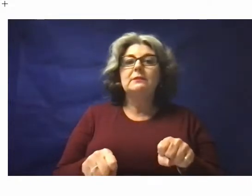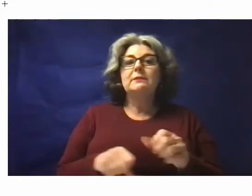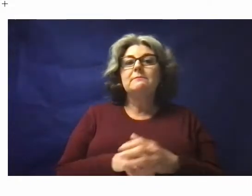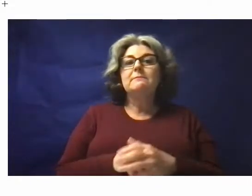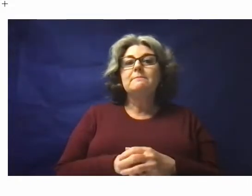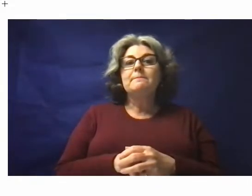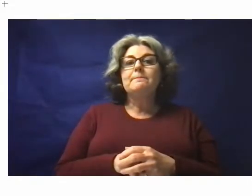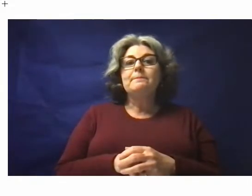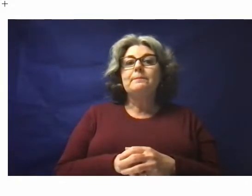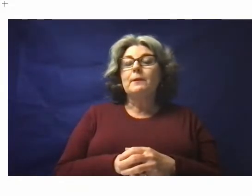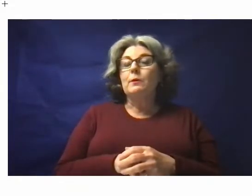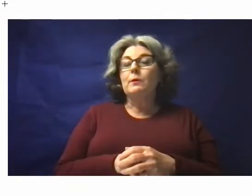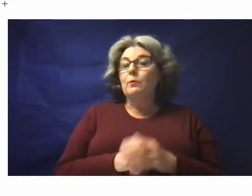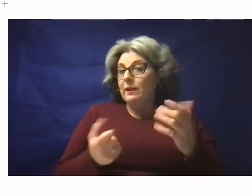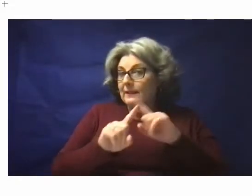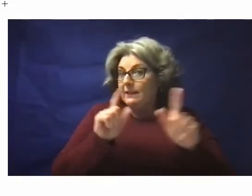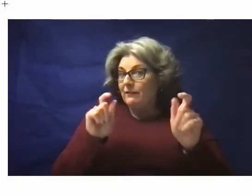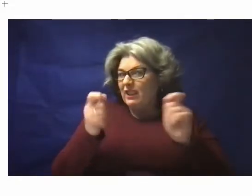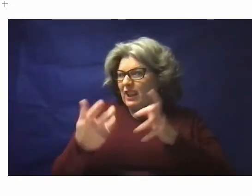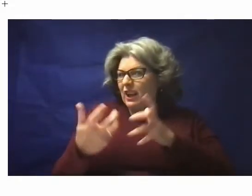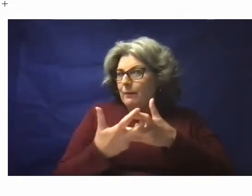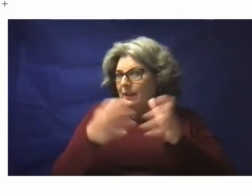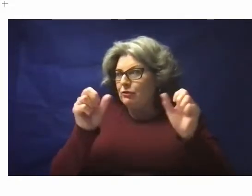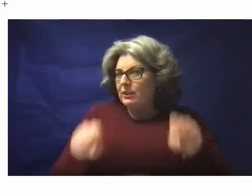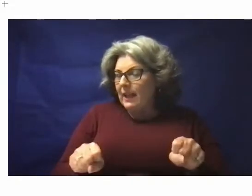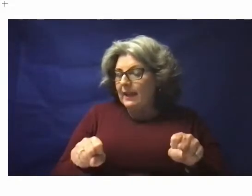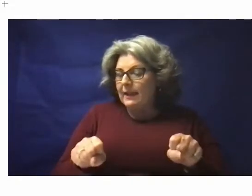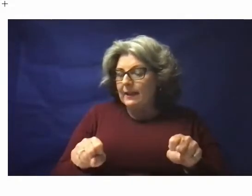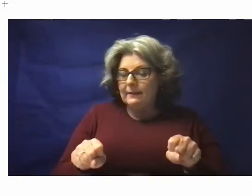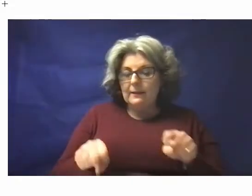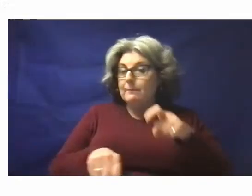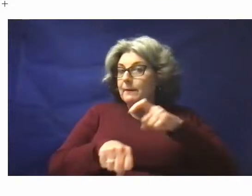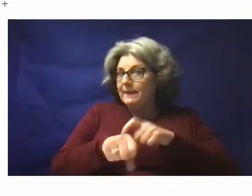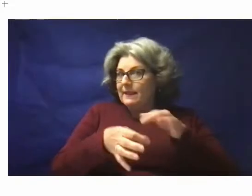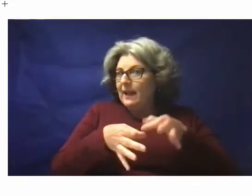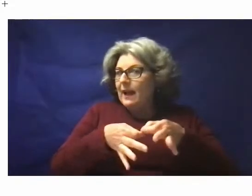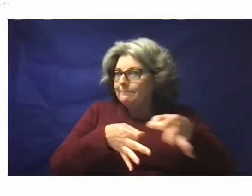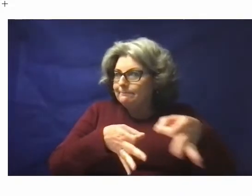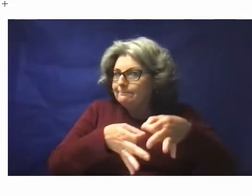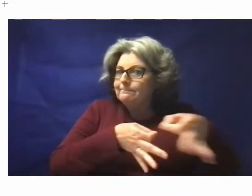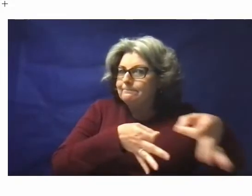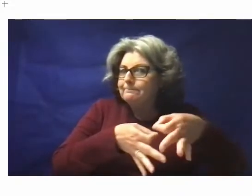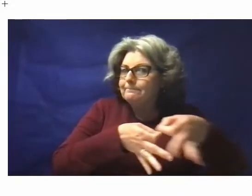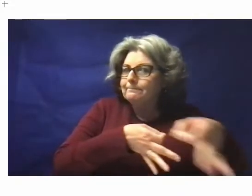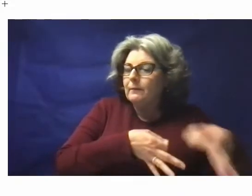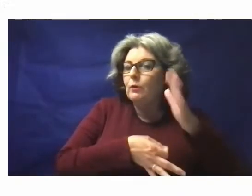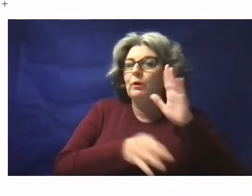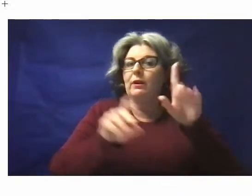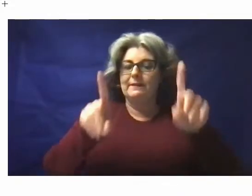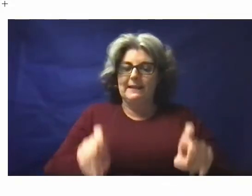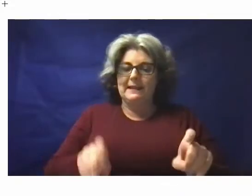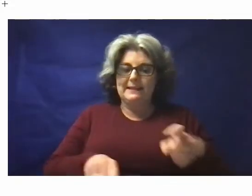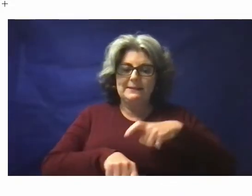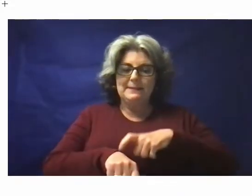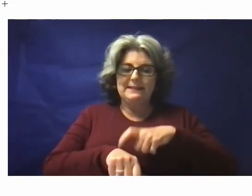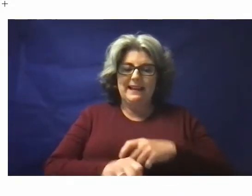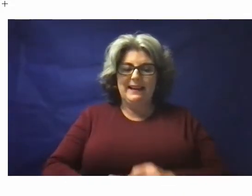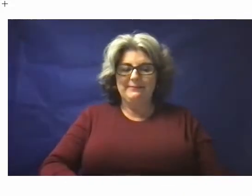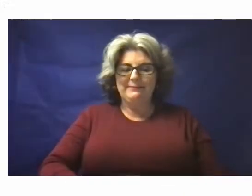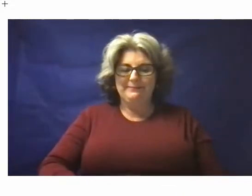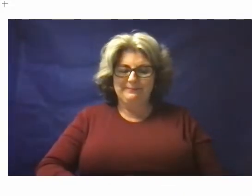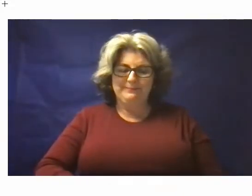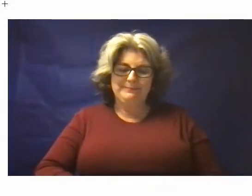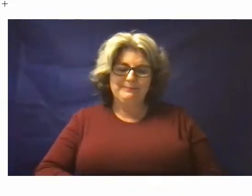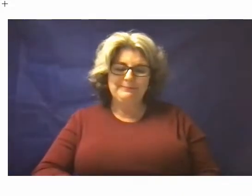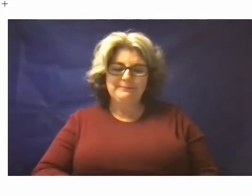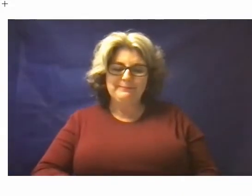can provide a different accommodation. But again, that'll extend the assessment period, the selection process, a little bit. So